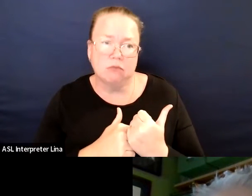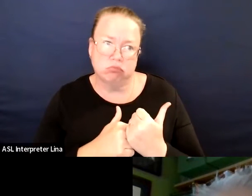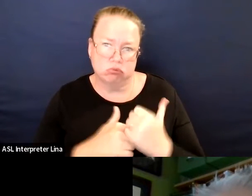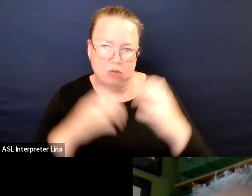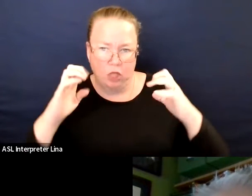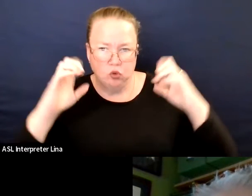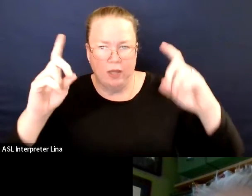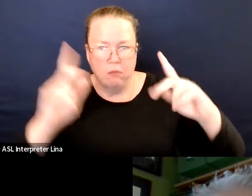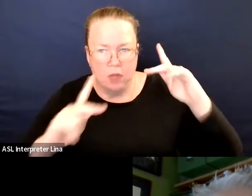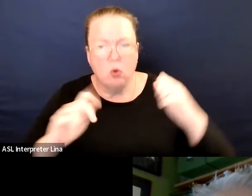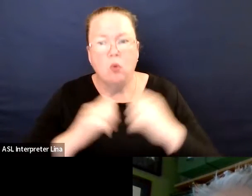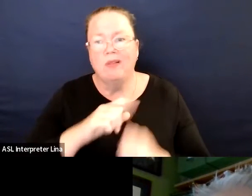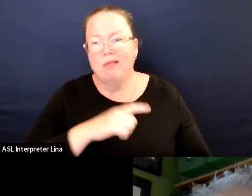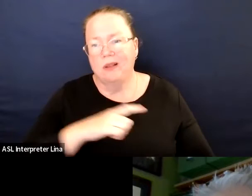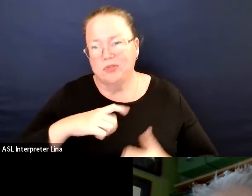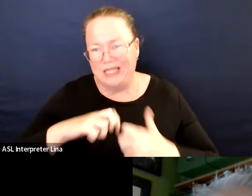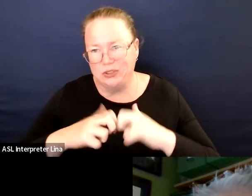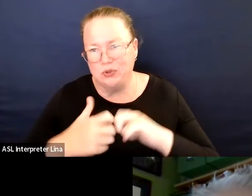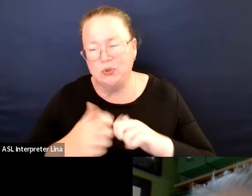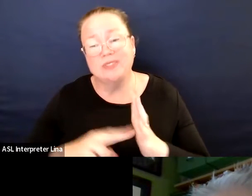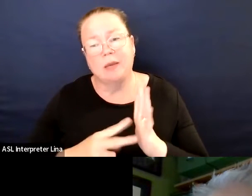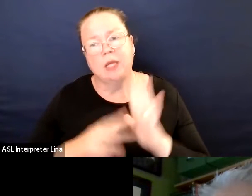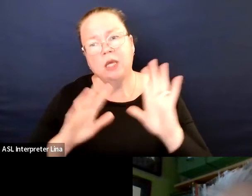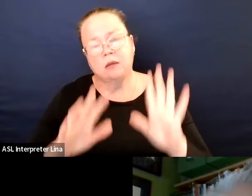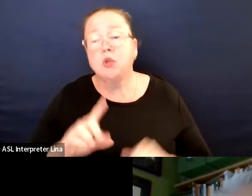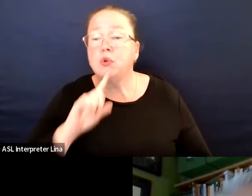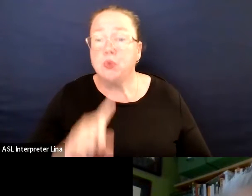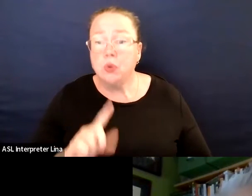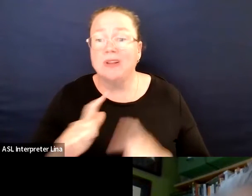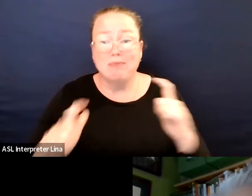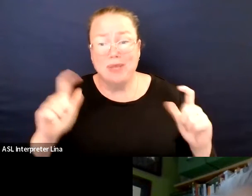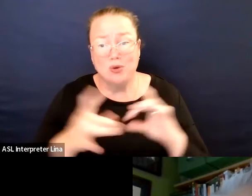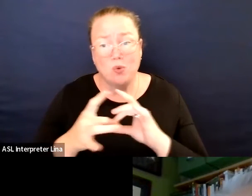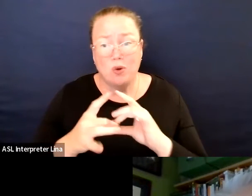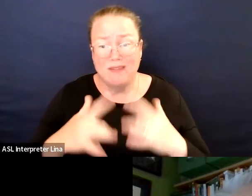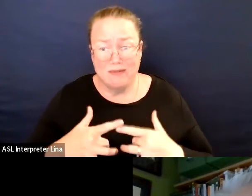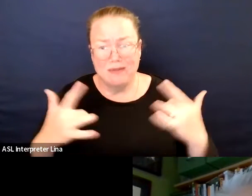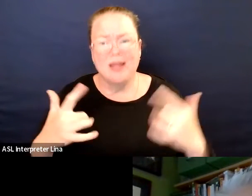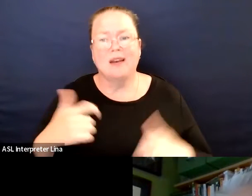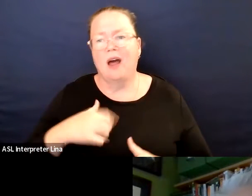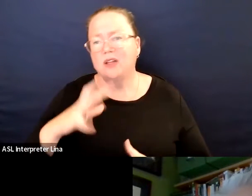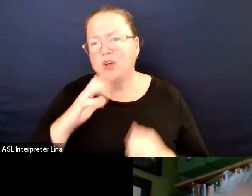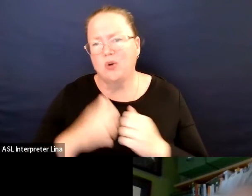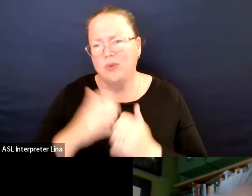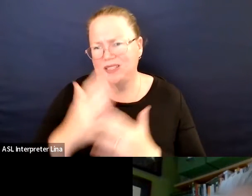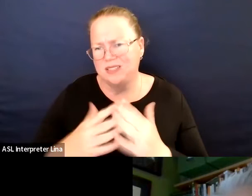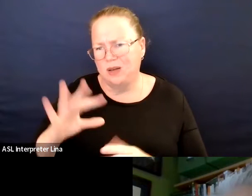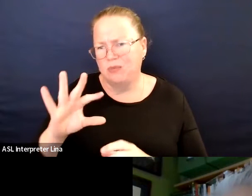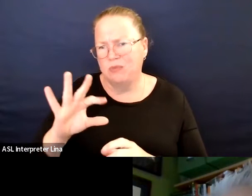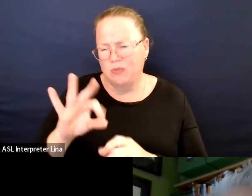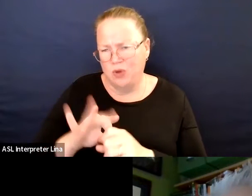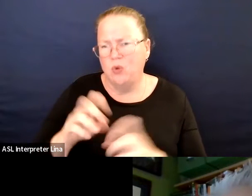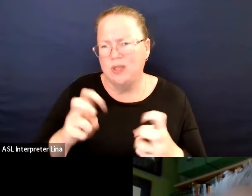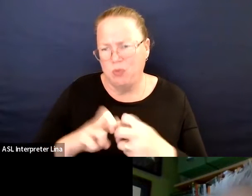educating persons on the legislative issues, I mean, there was a really big coordinated event. I mean, I spoke to some of the voting issues that were